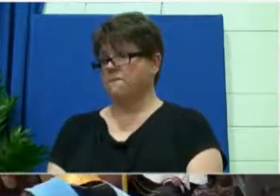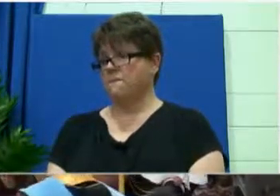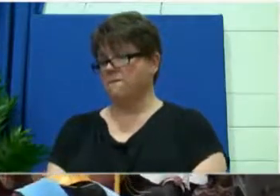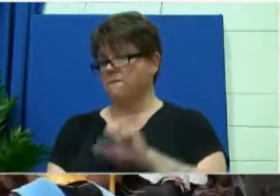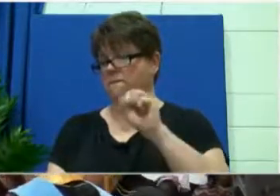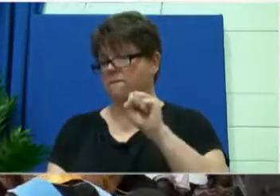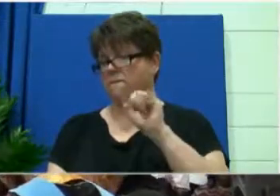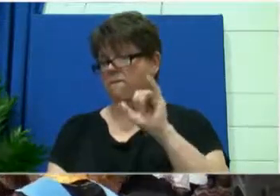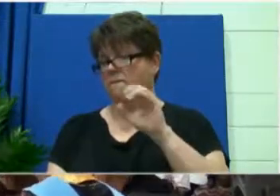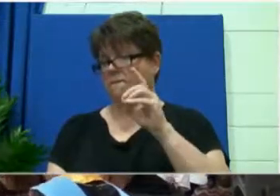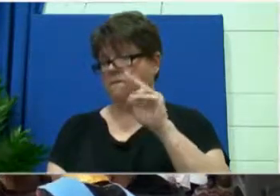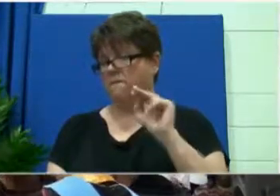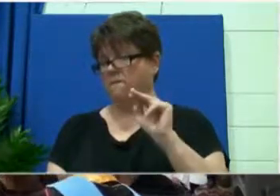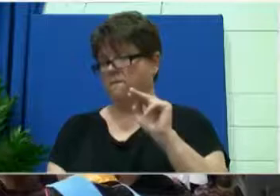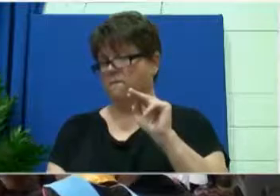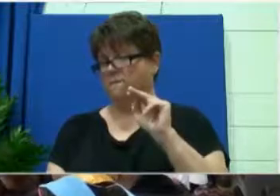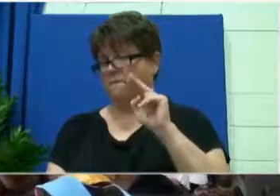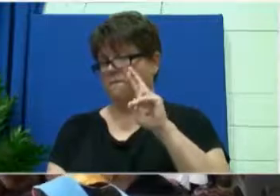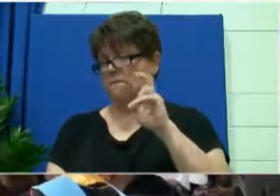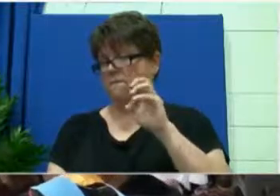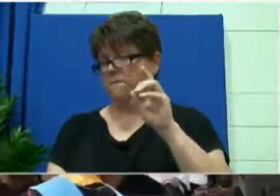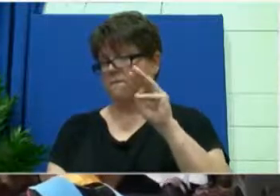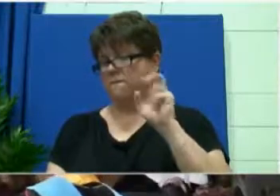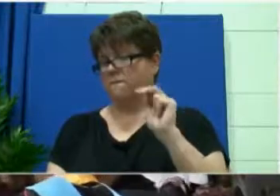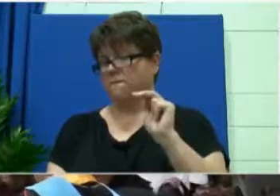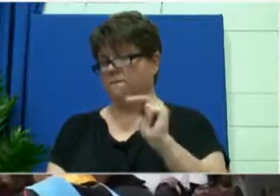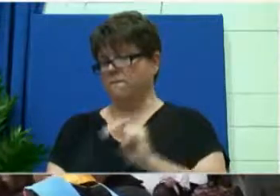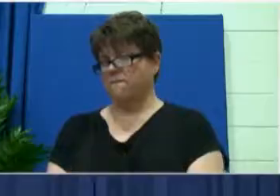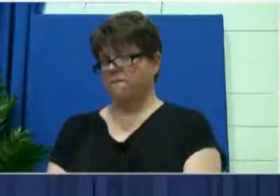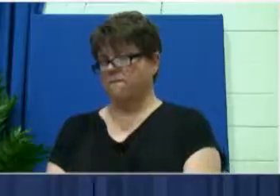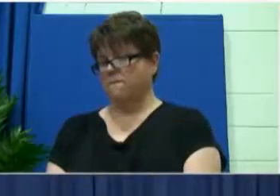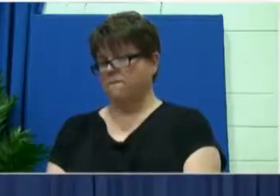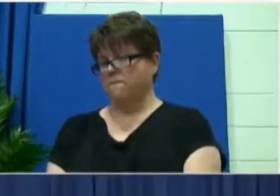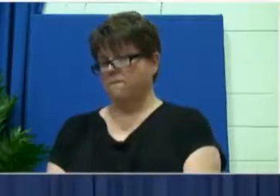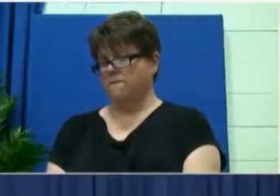Sydney Nicole Redmond, cum laude, Associate in Arts.